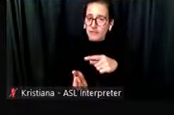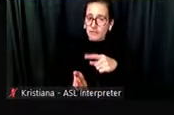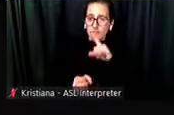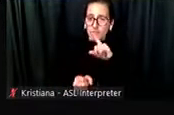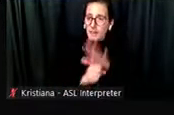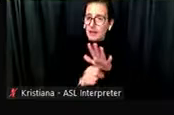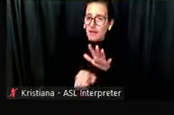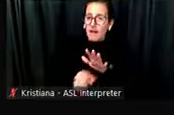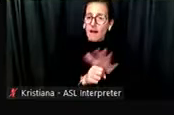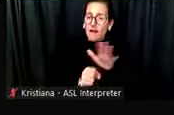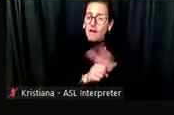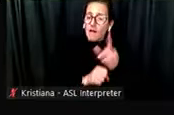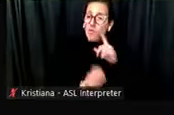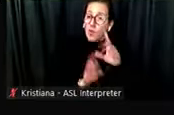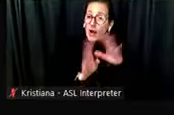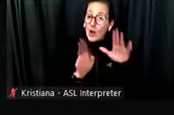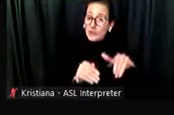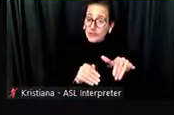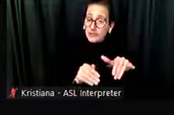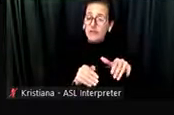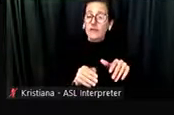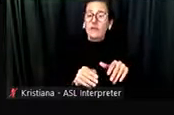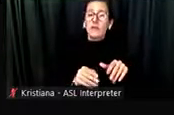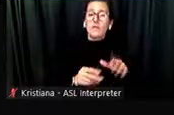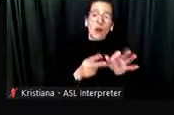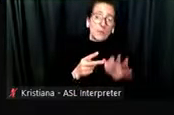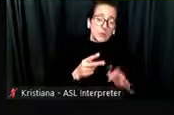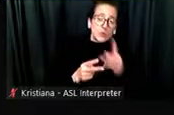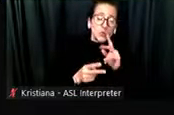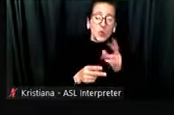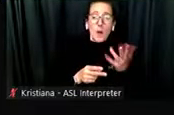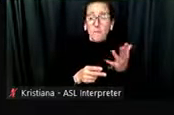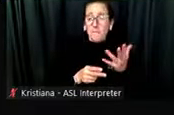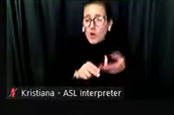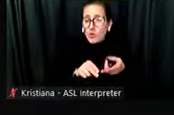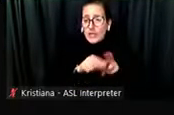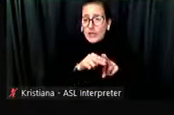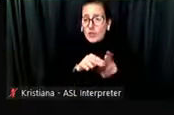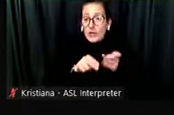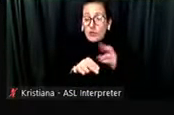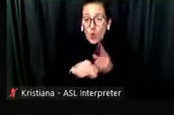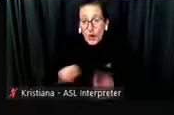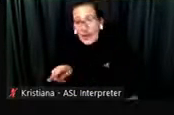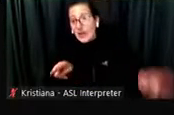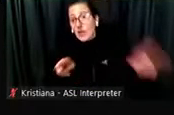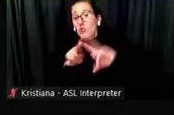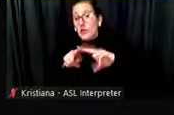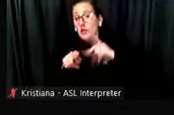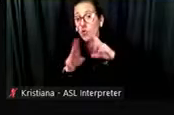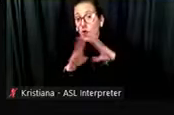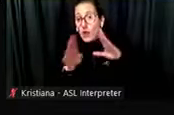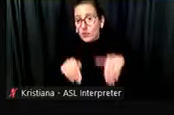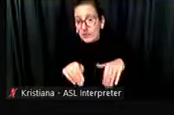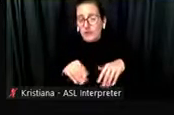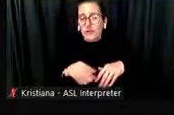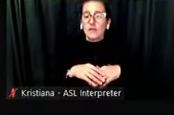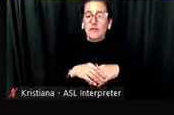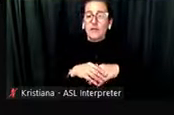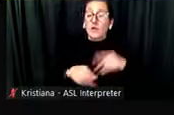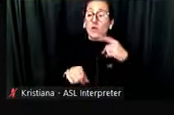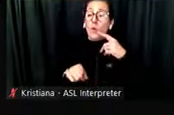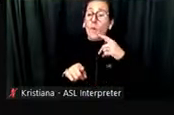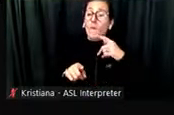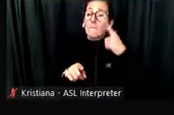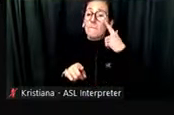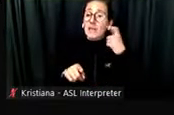say moderately increase or significantly increase the housing piece. And because your county has